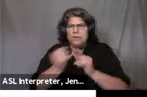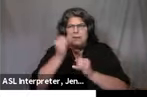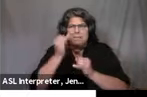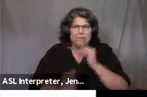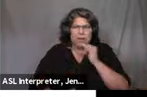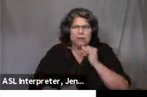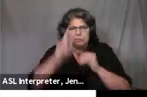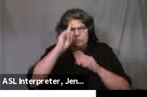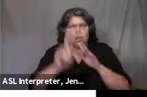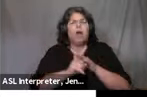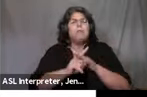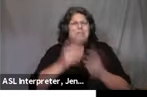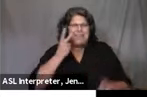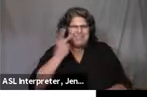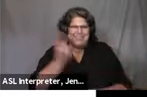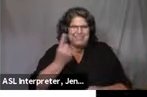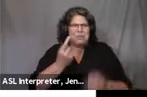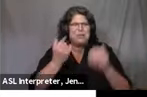questions. Oh, I do see one coming